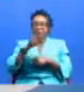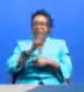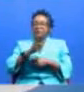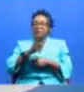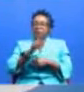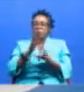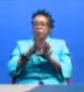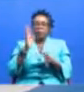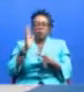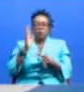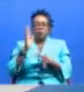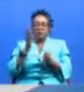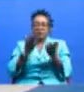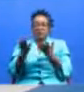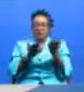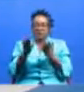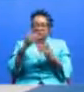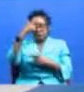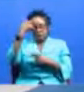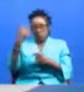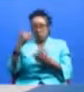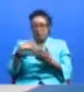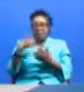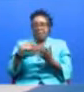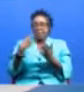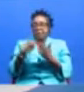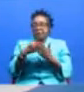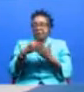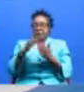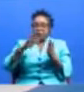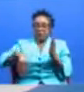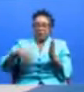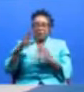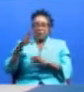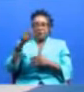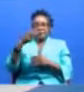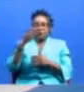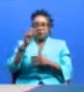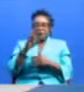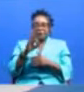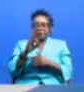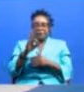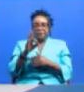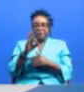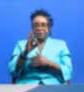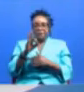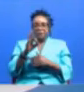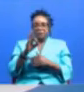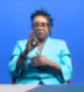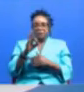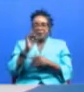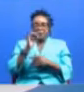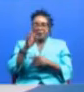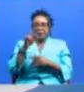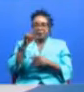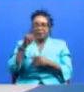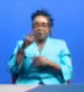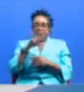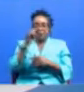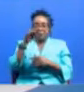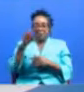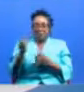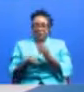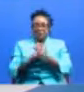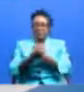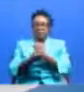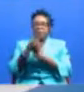withdraw the services due to payment delays from the National Hospital Insurance Fund, NHIF. As NTV's Gabriel Kudaka now tells us,